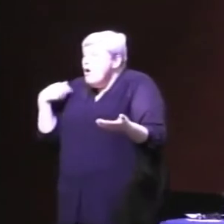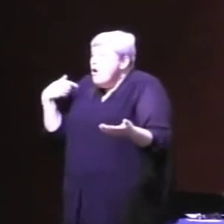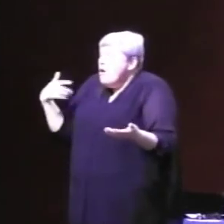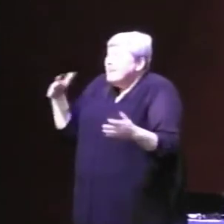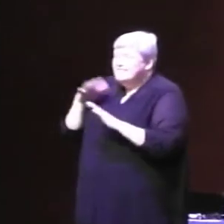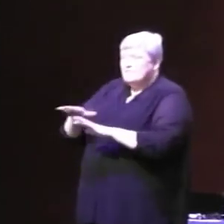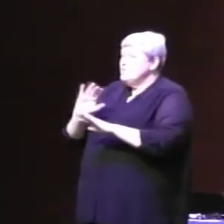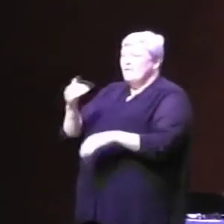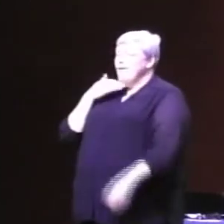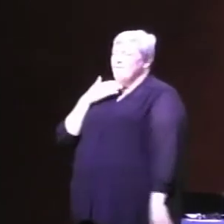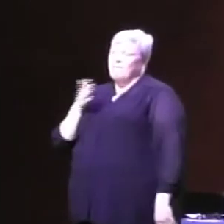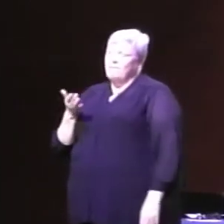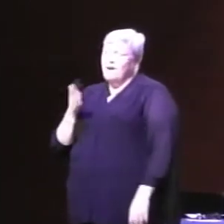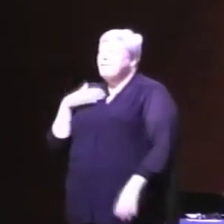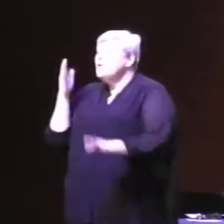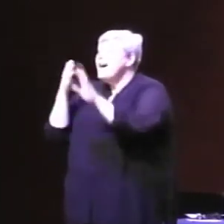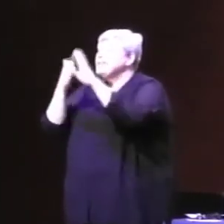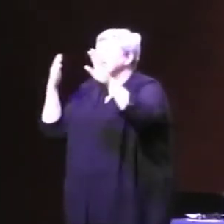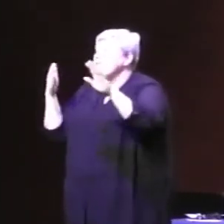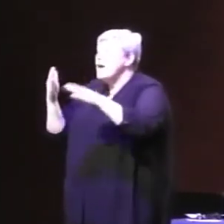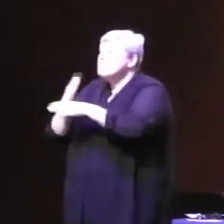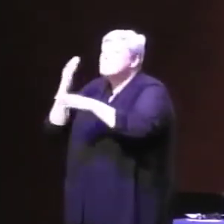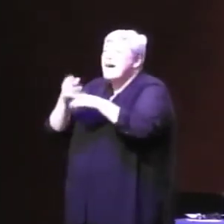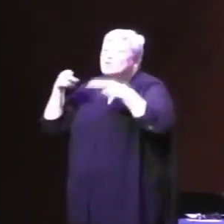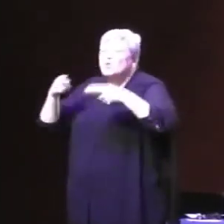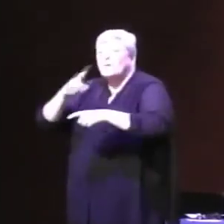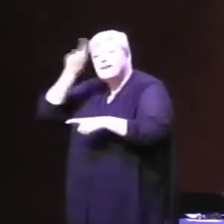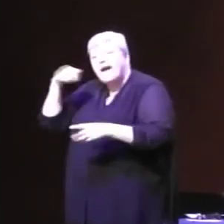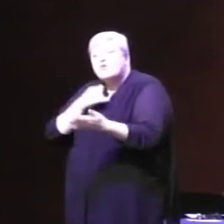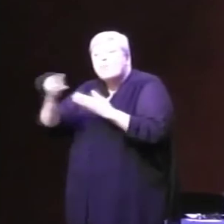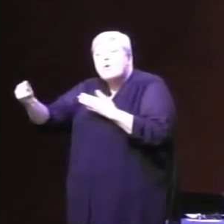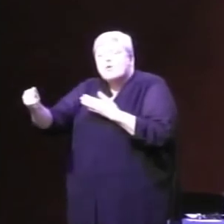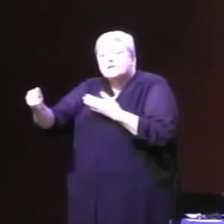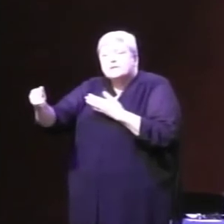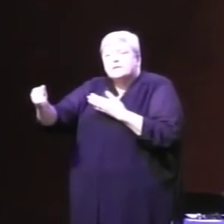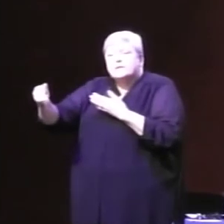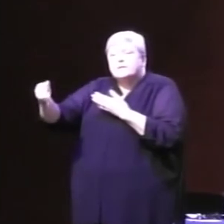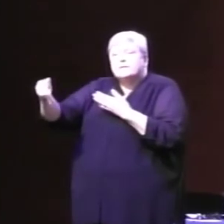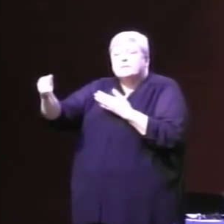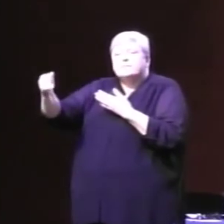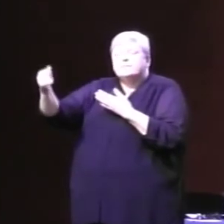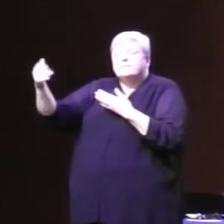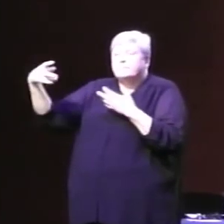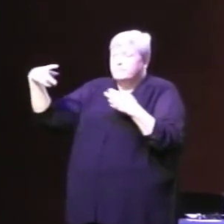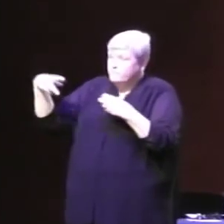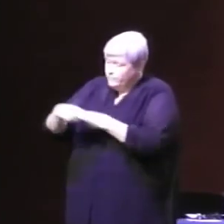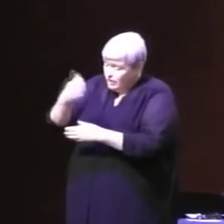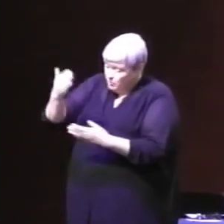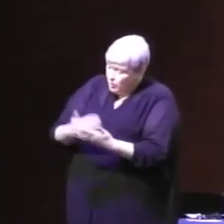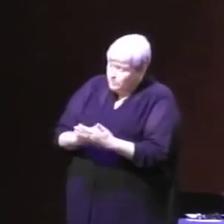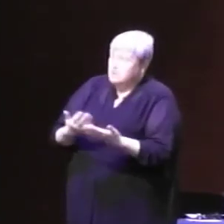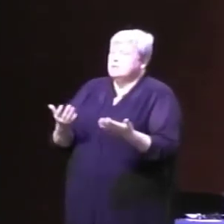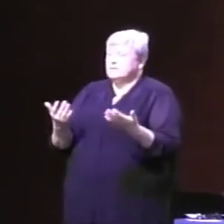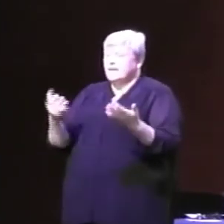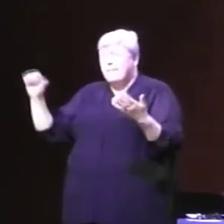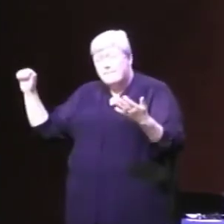they're not enough. We have to identify the practical ways in which we can actually oppose the austerity policies and the cuts.